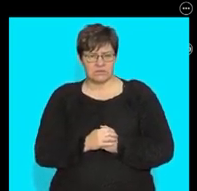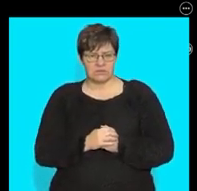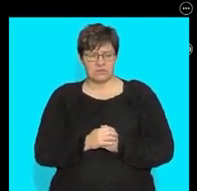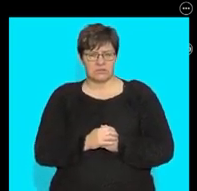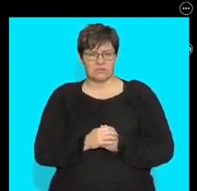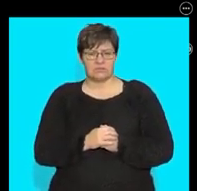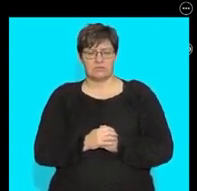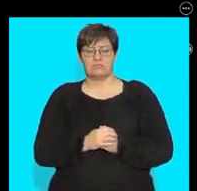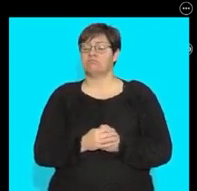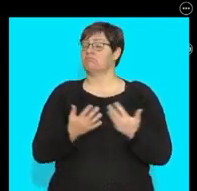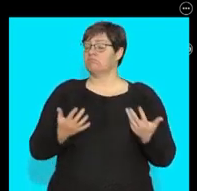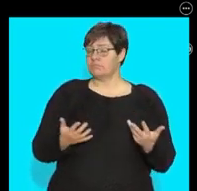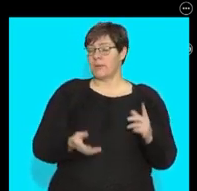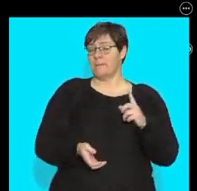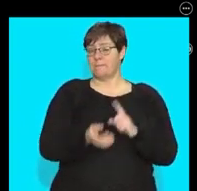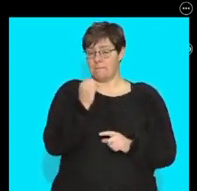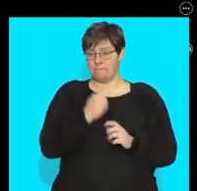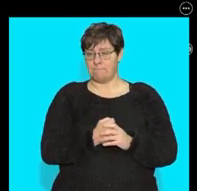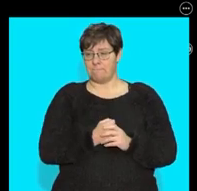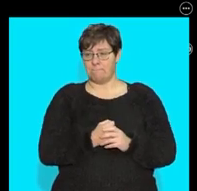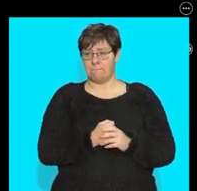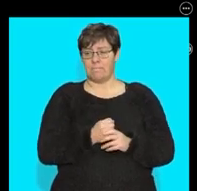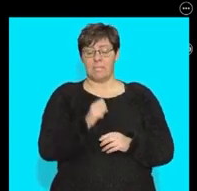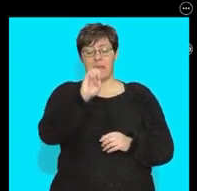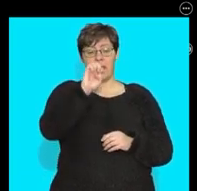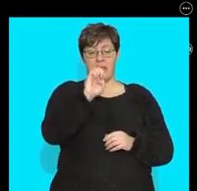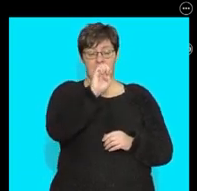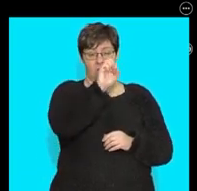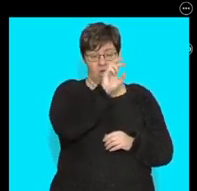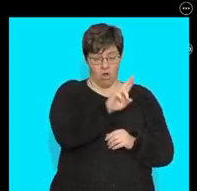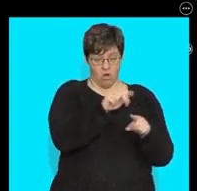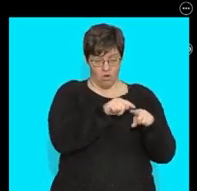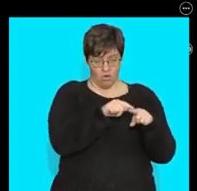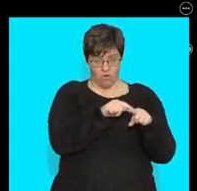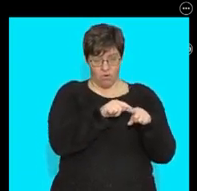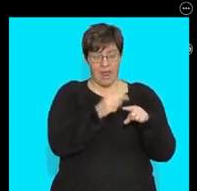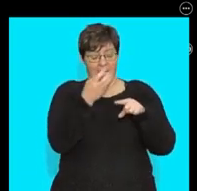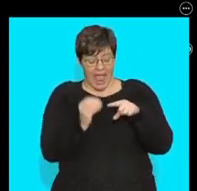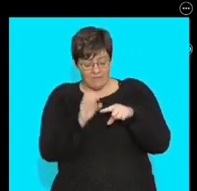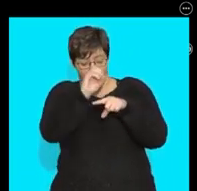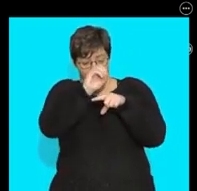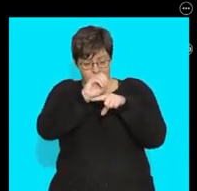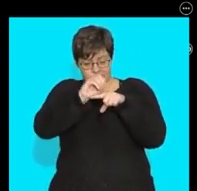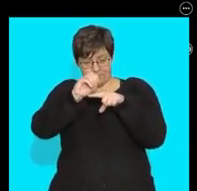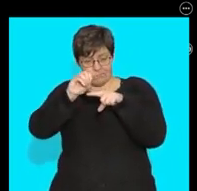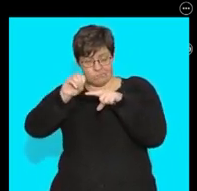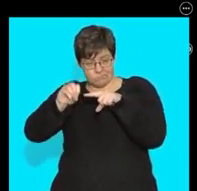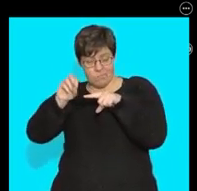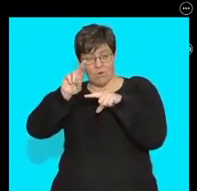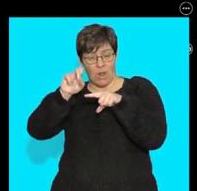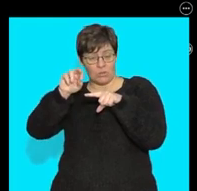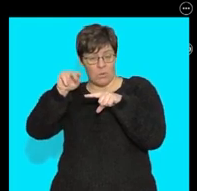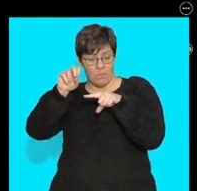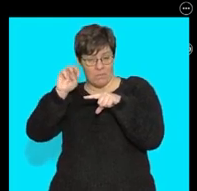trend of things? So if I find endoplasmic reticulum, that has got ribosomes on,